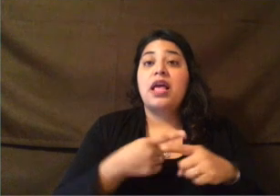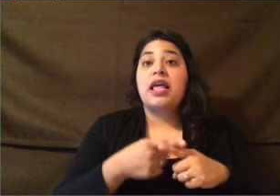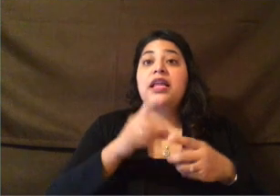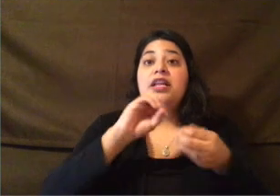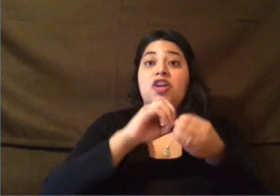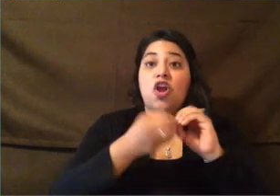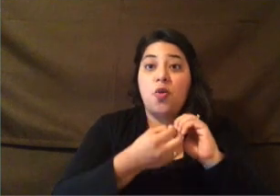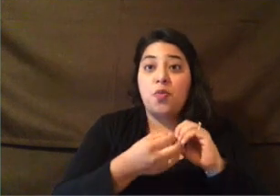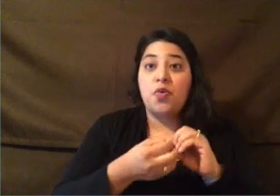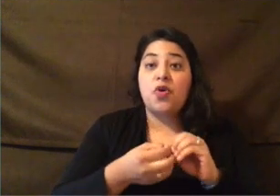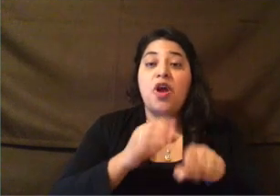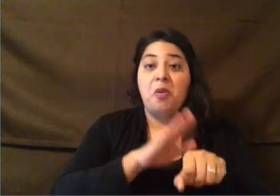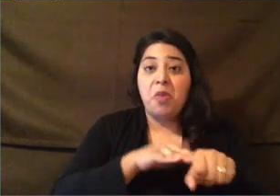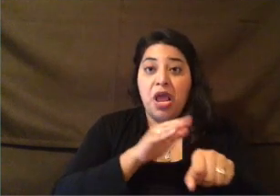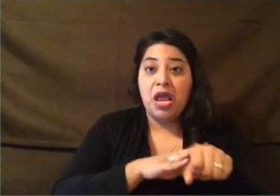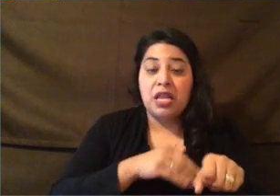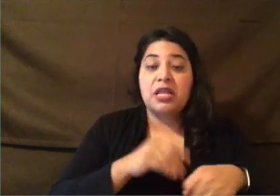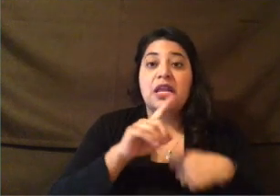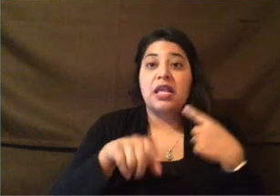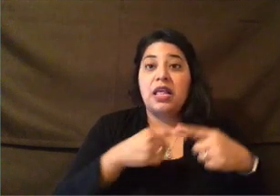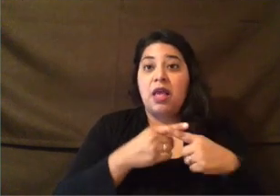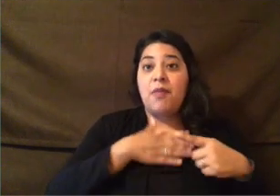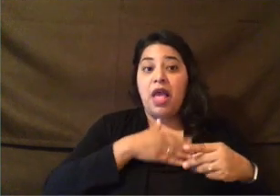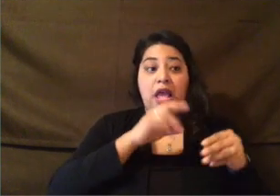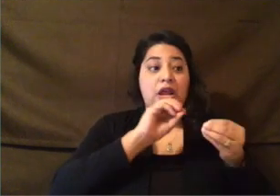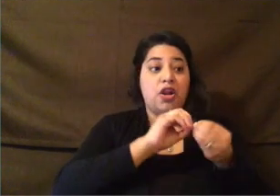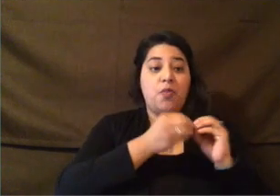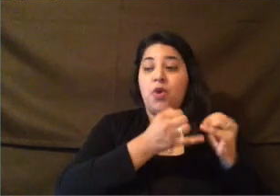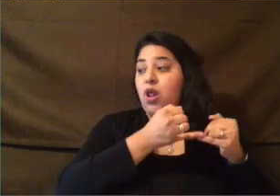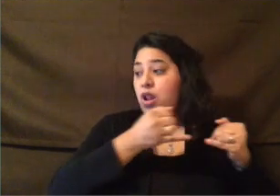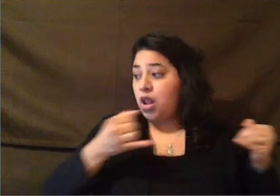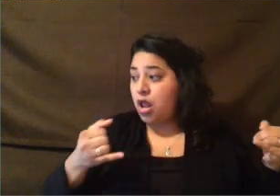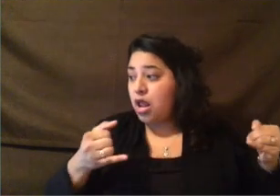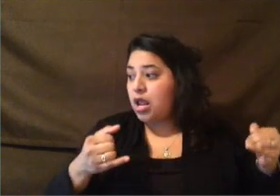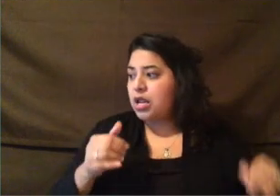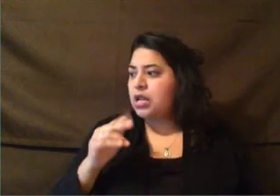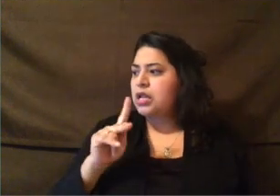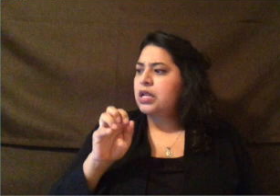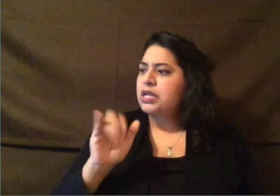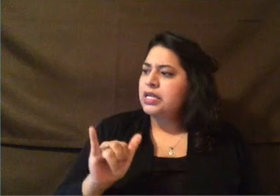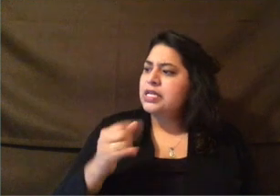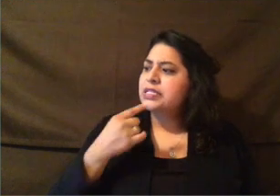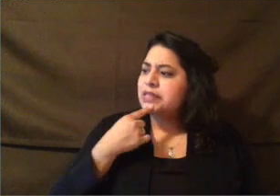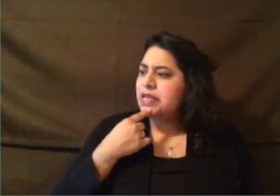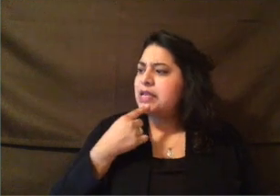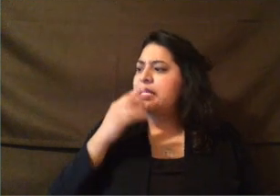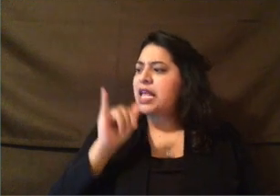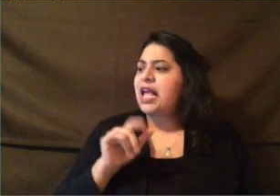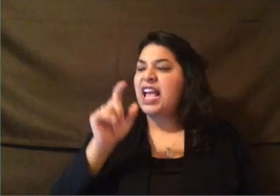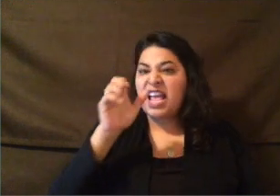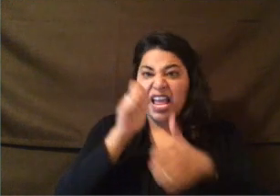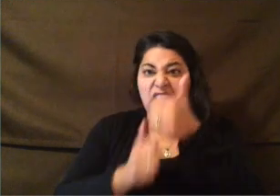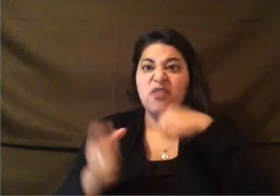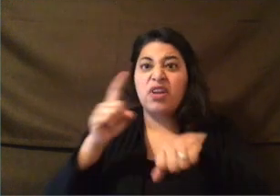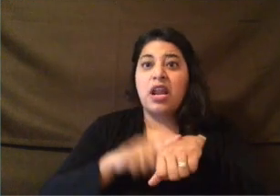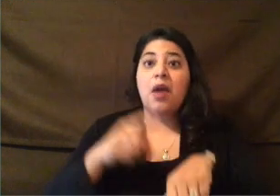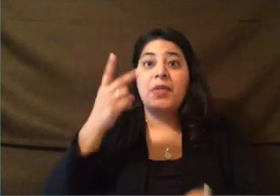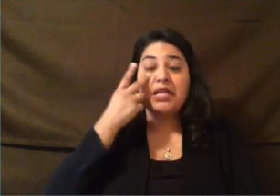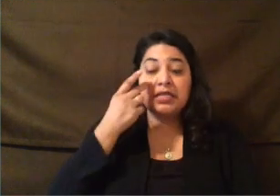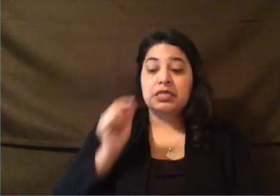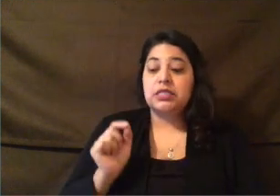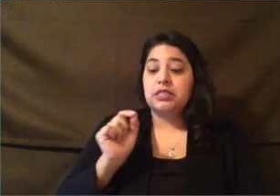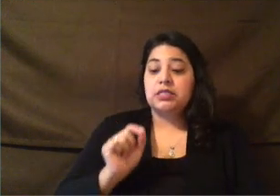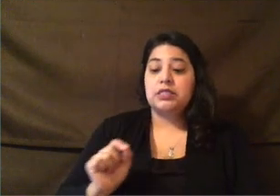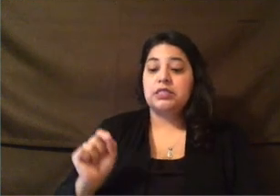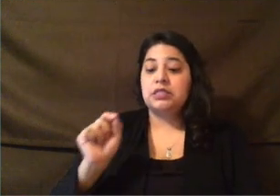at home are the numbers below. Here's my number line. And so let me see what my key tells me. The key